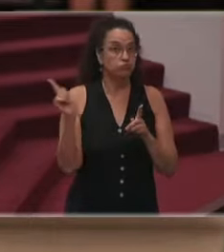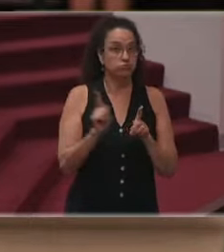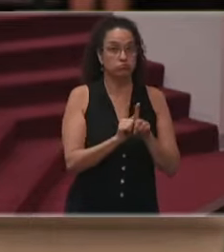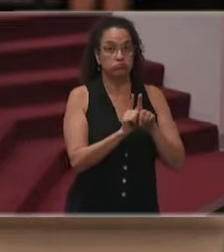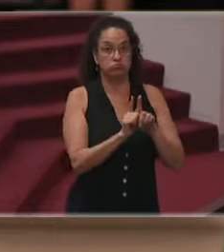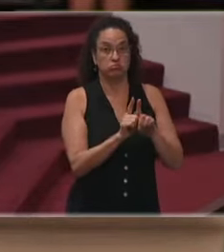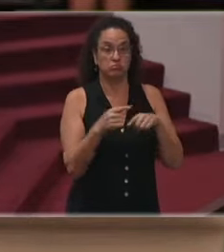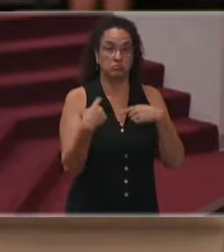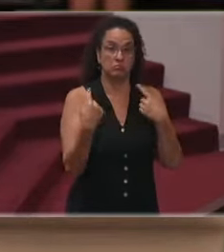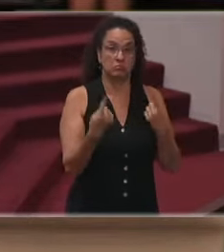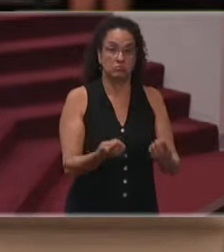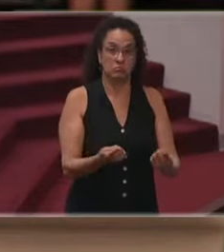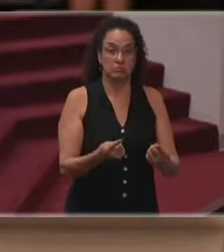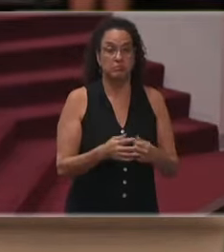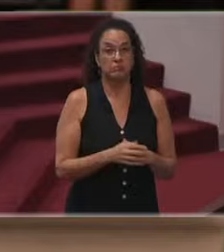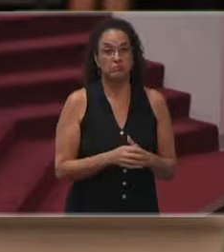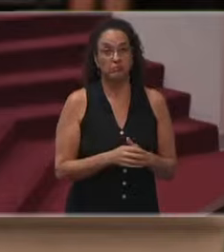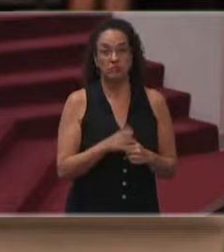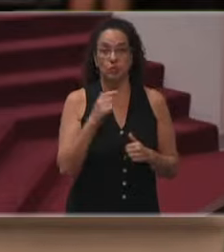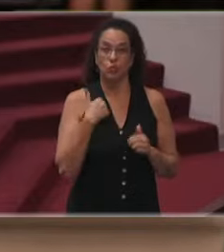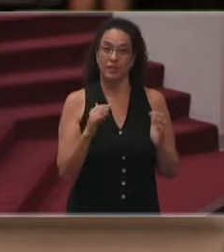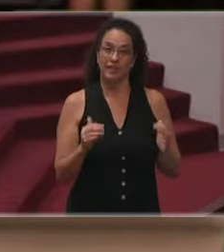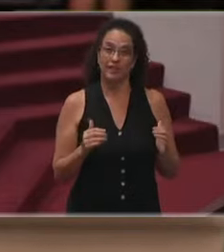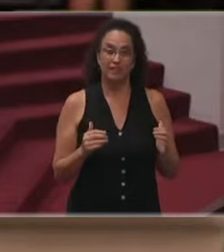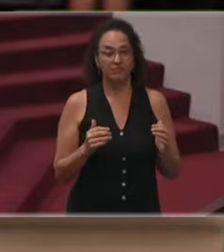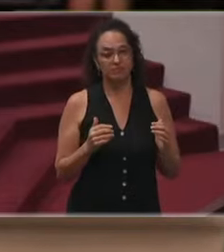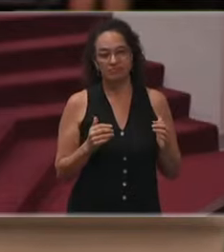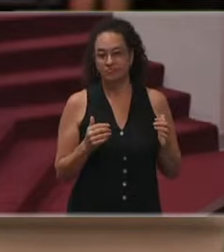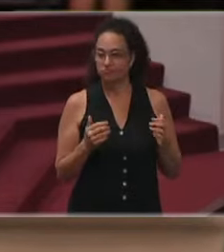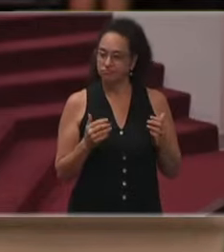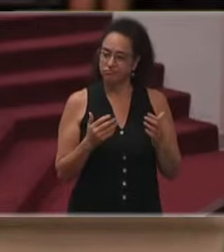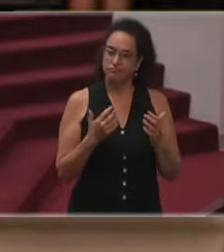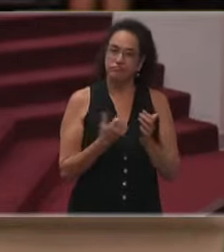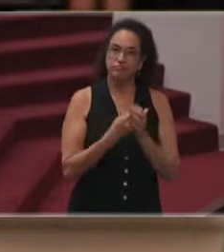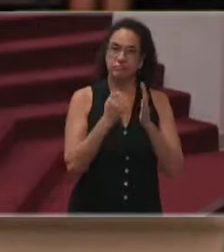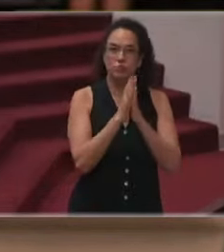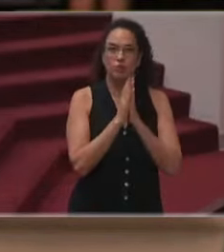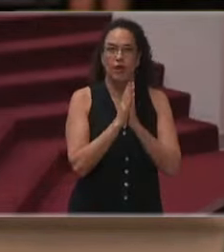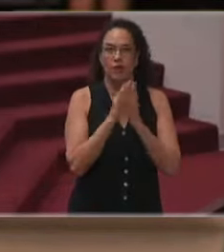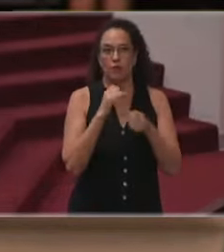we lift you up in prayer and making those requests for you